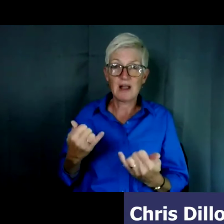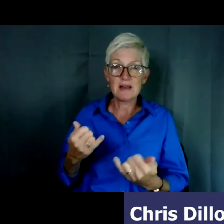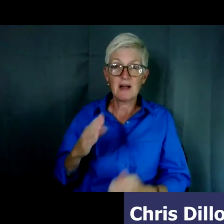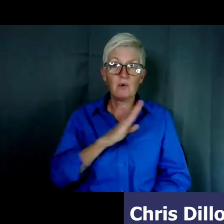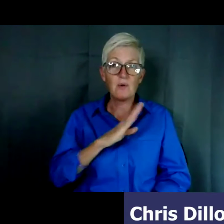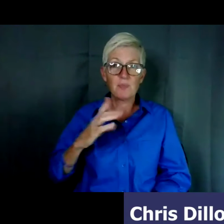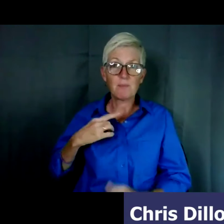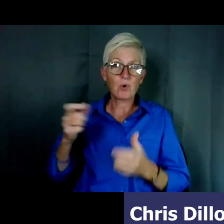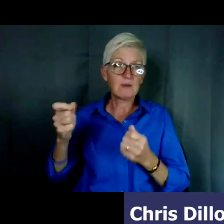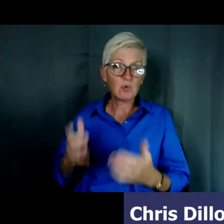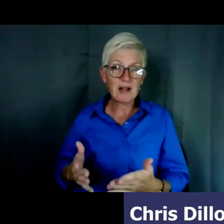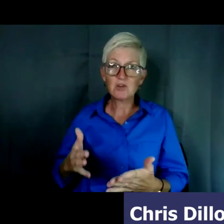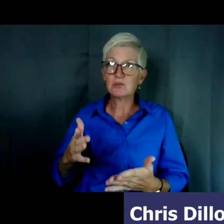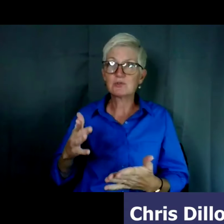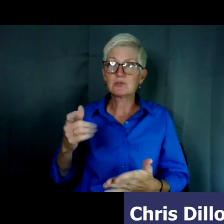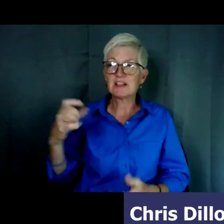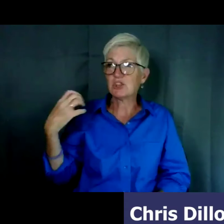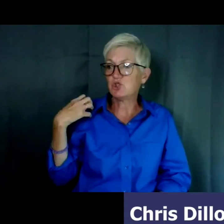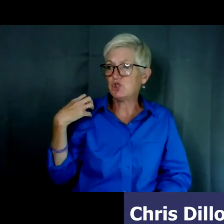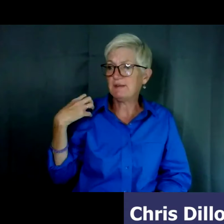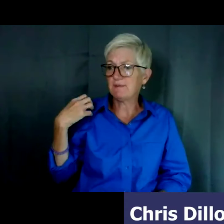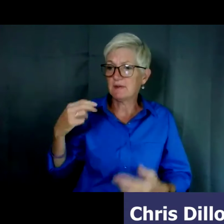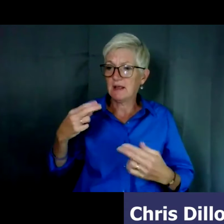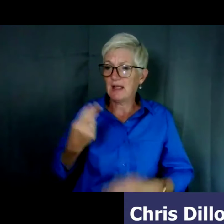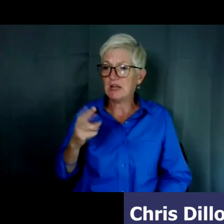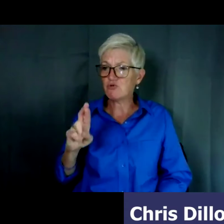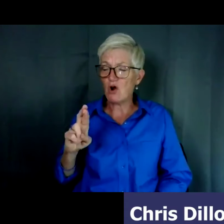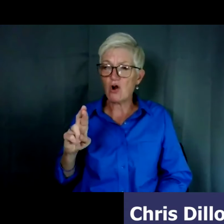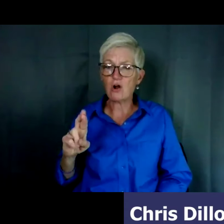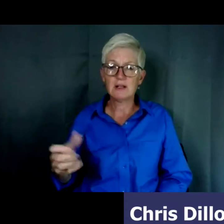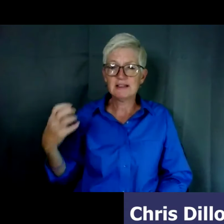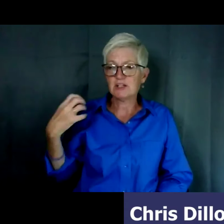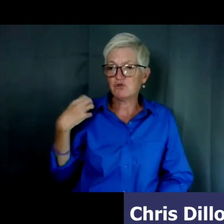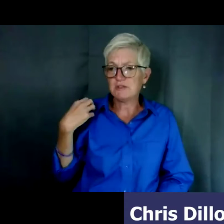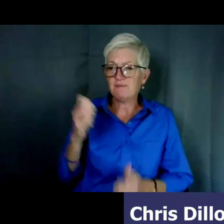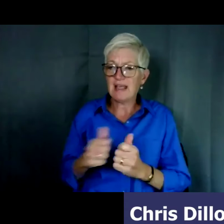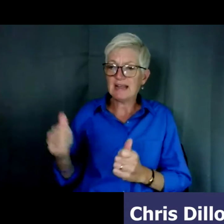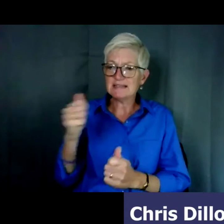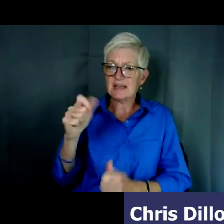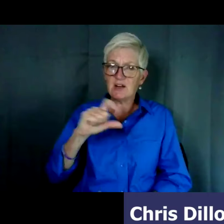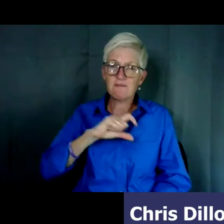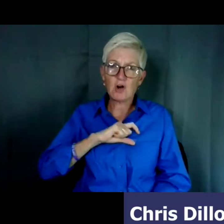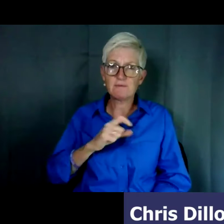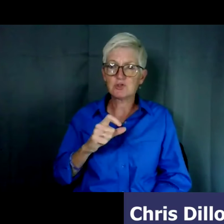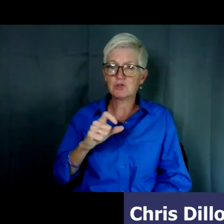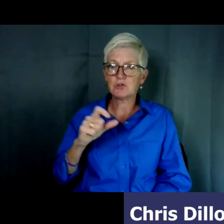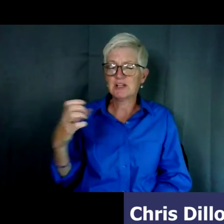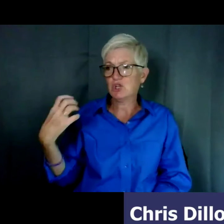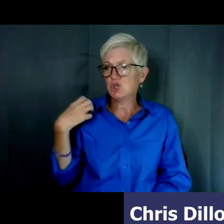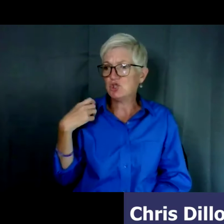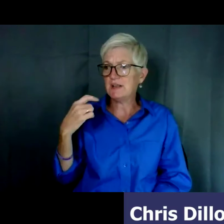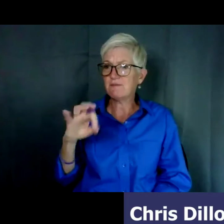directors, the chief human resource officer, the chief executive officer, chief operations,